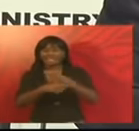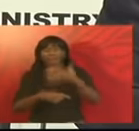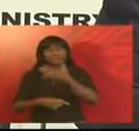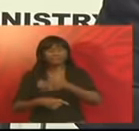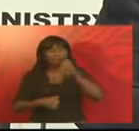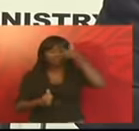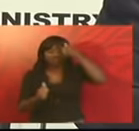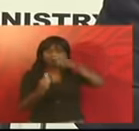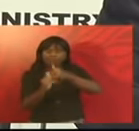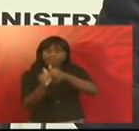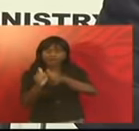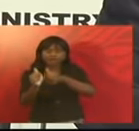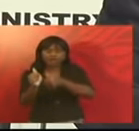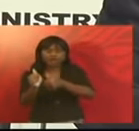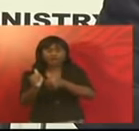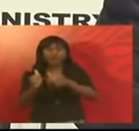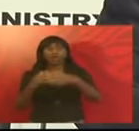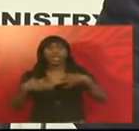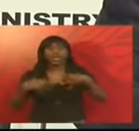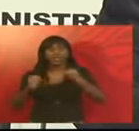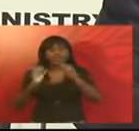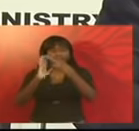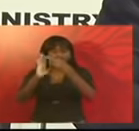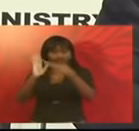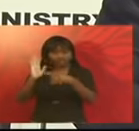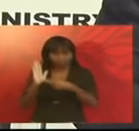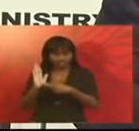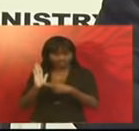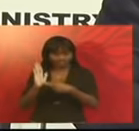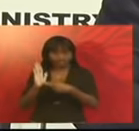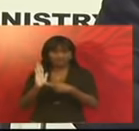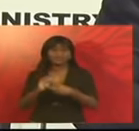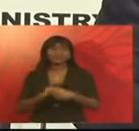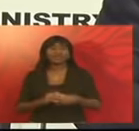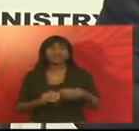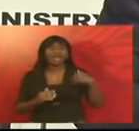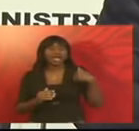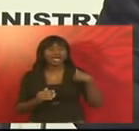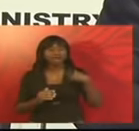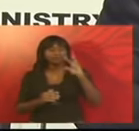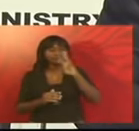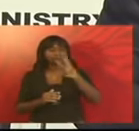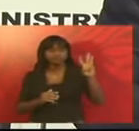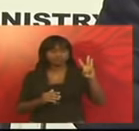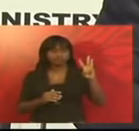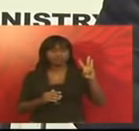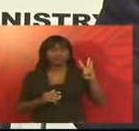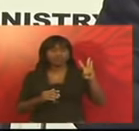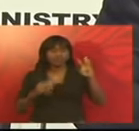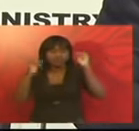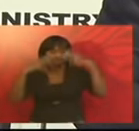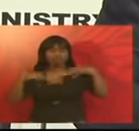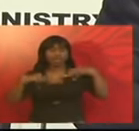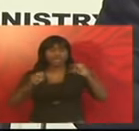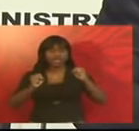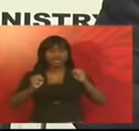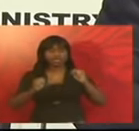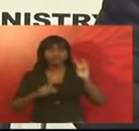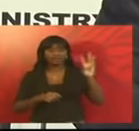the COVID-19 health guidelines and protocols. They are available on the Ministry of Health's website at